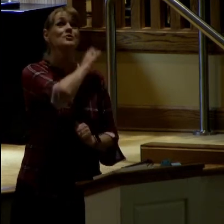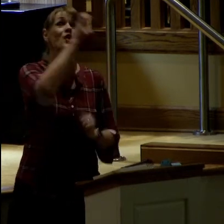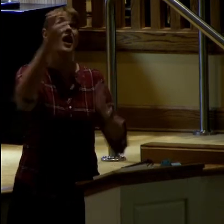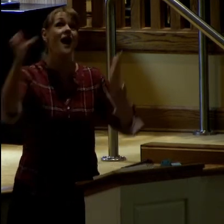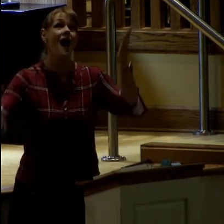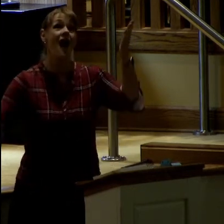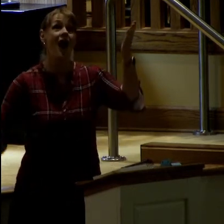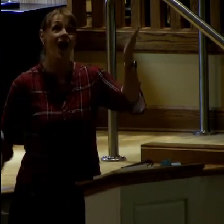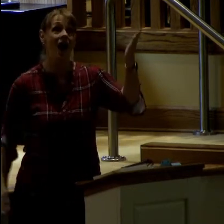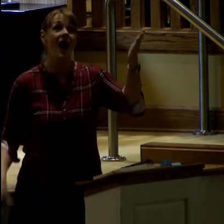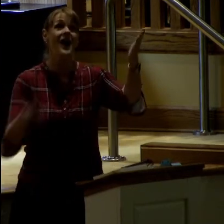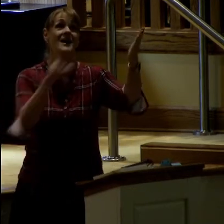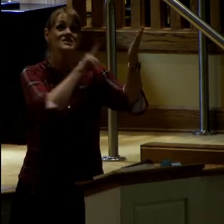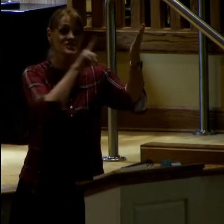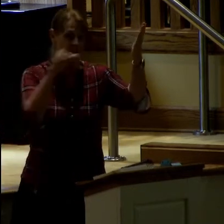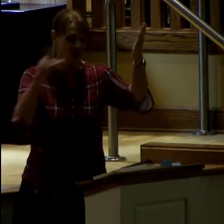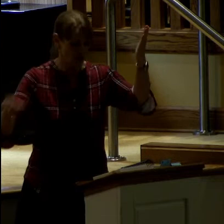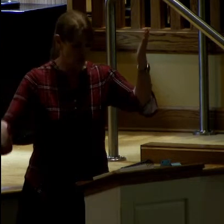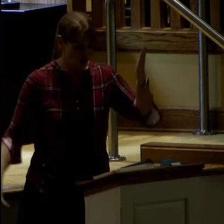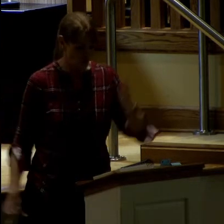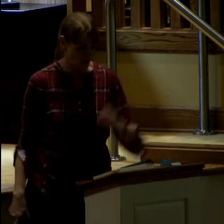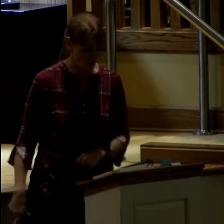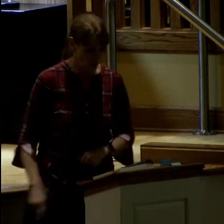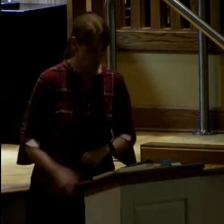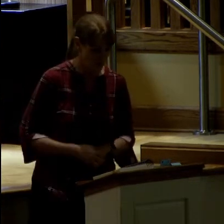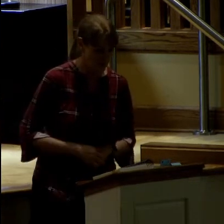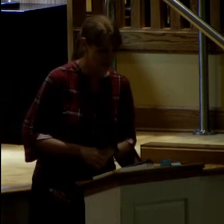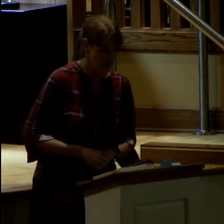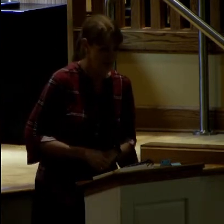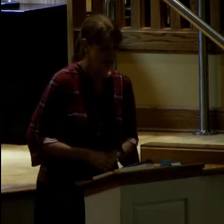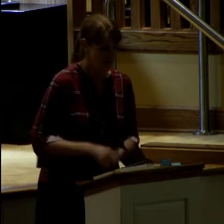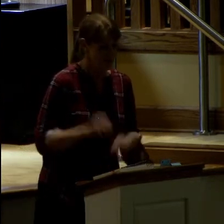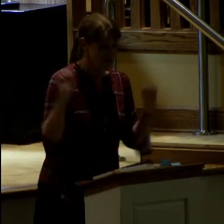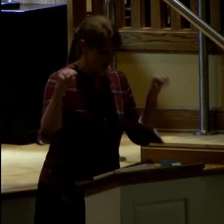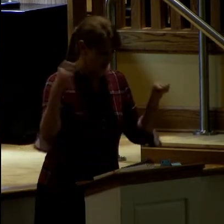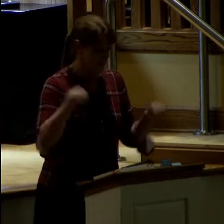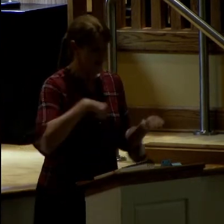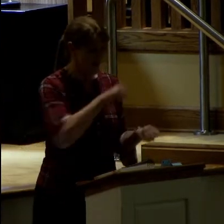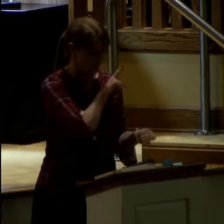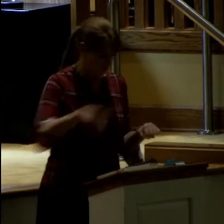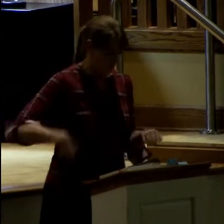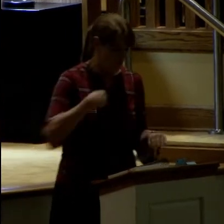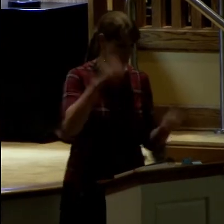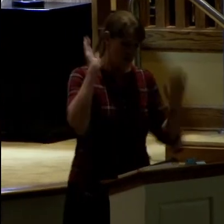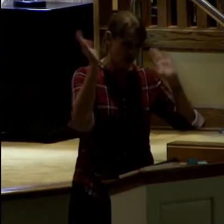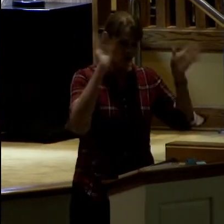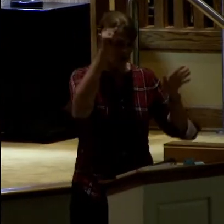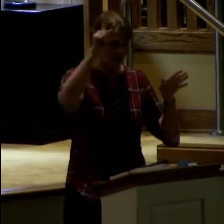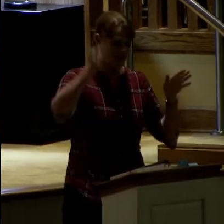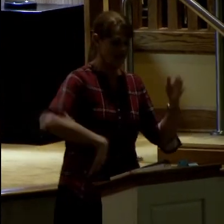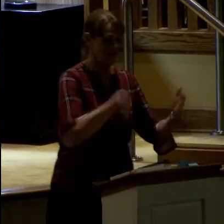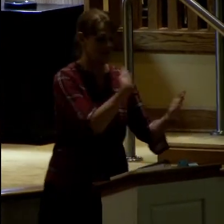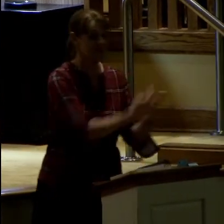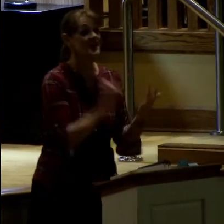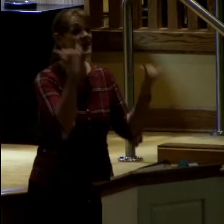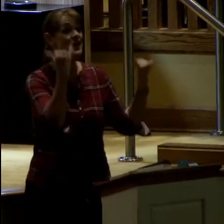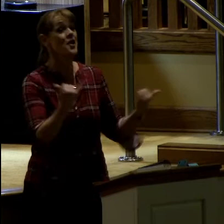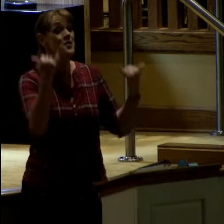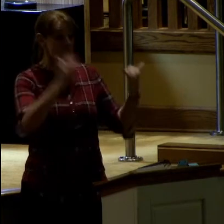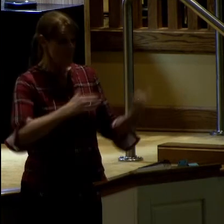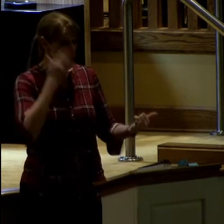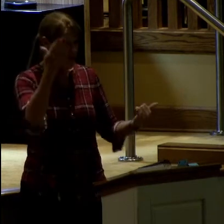him, Christ the Lord. Yea, Lord, we greet